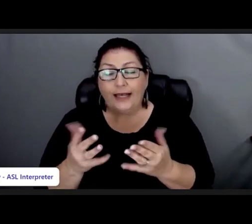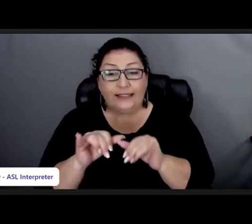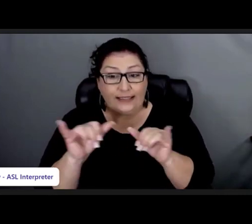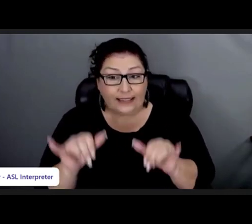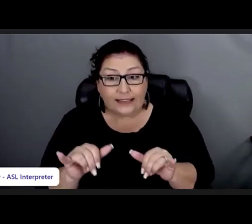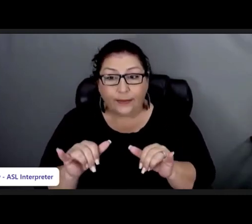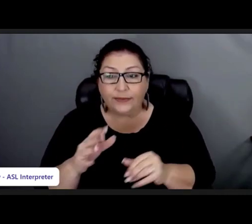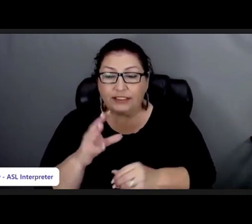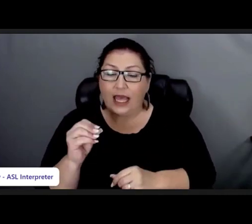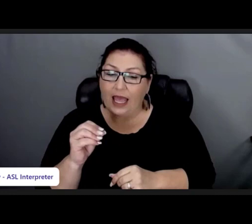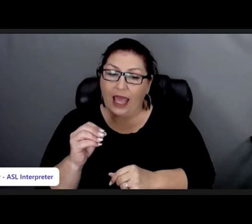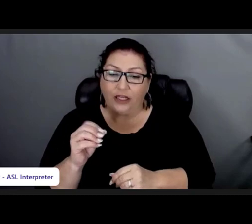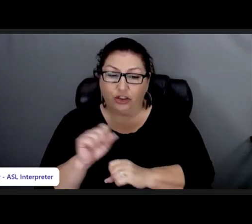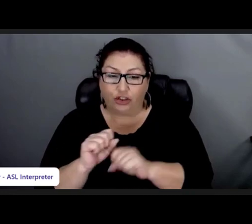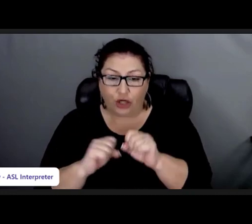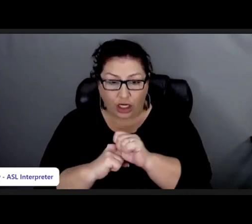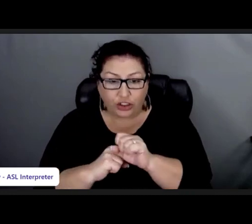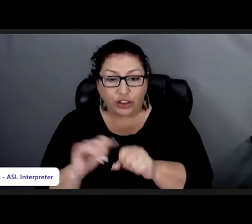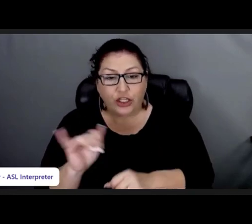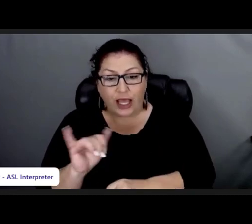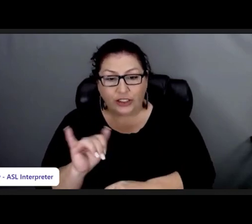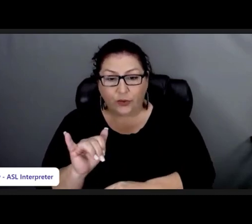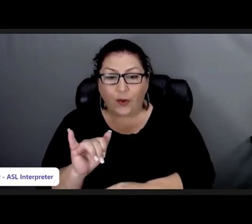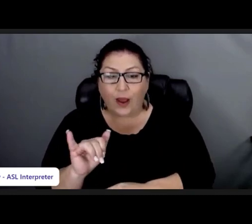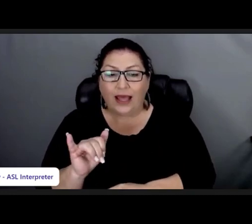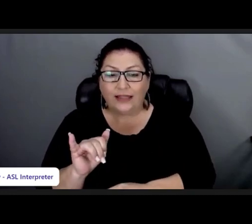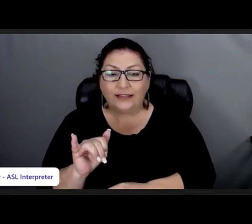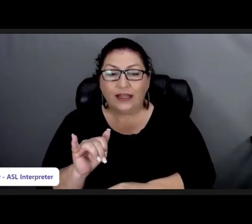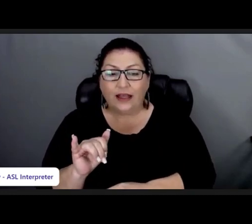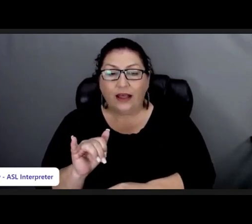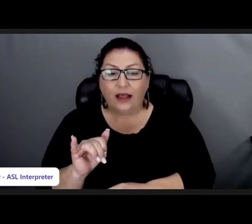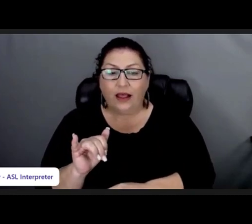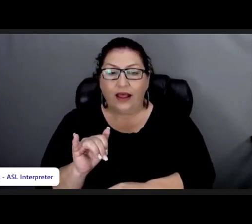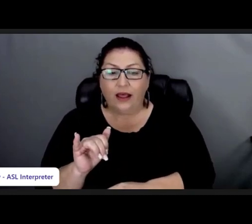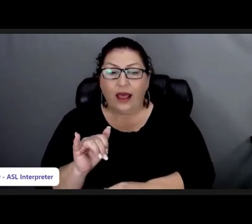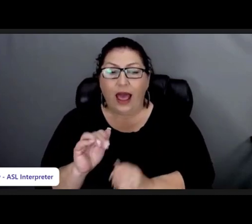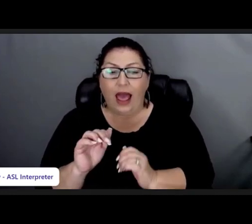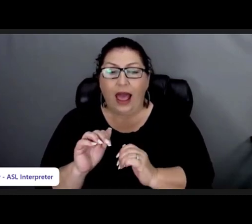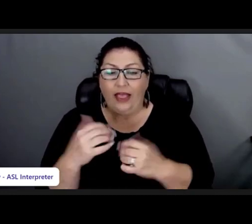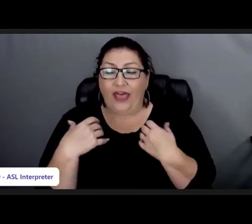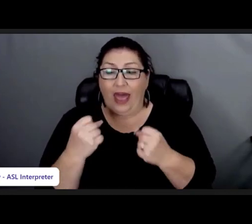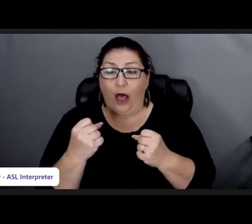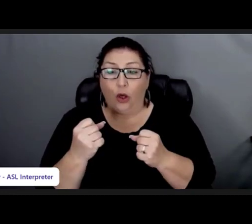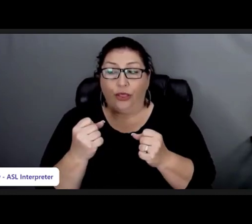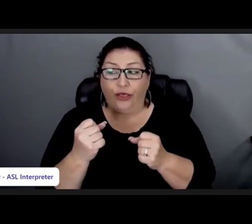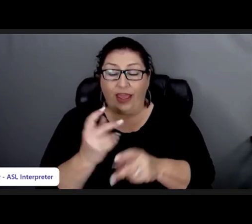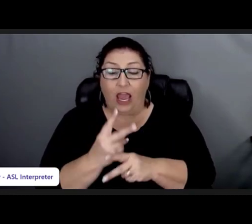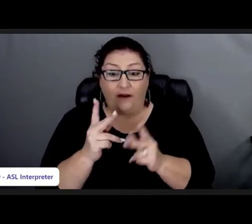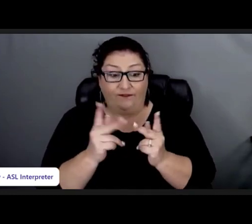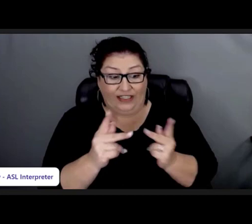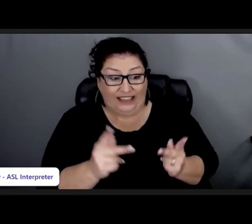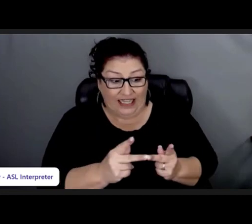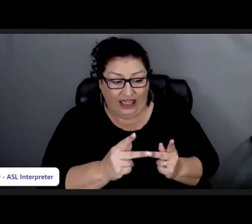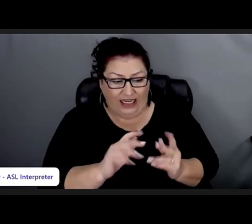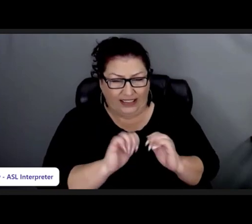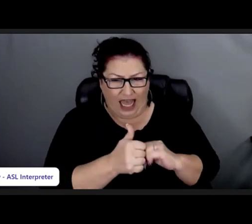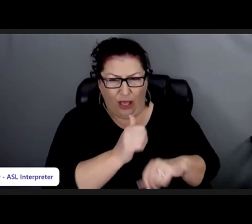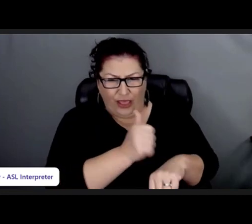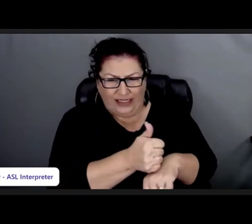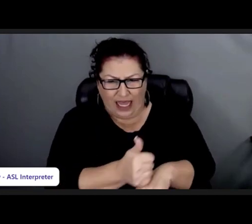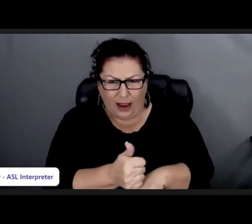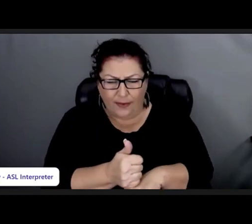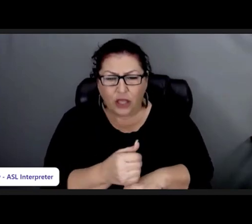systems and structures, as well as the layout in healthcare facilities, so that we could keep it in